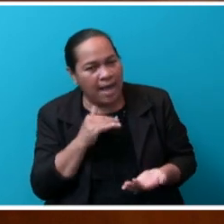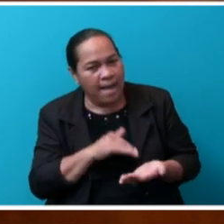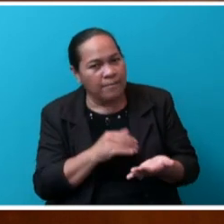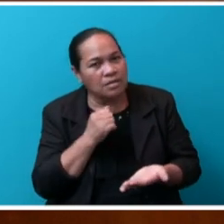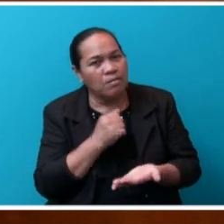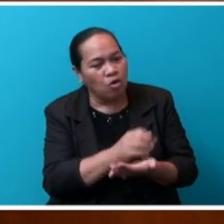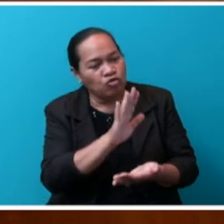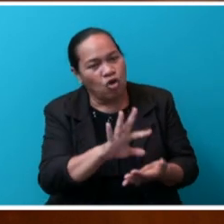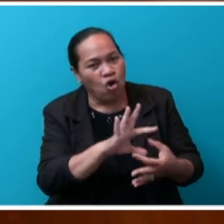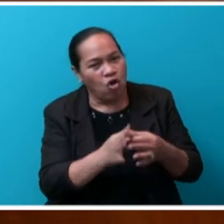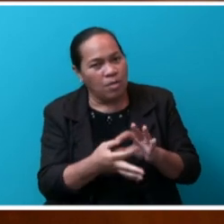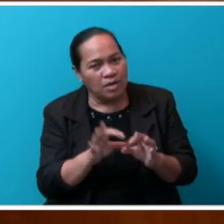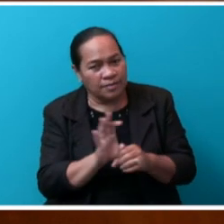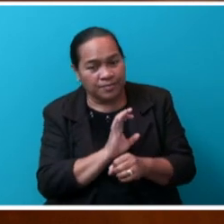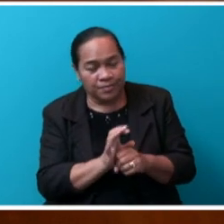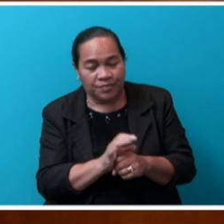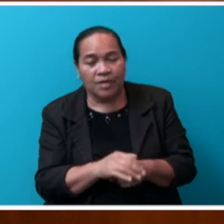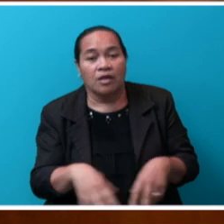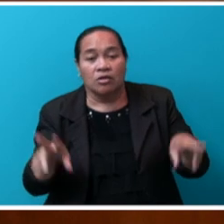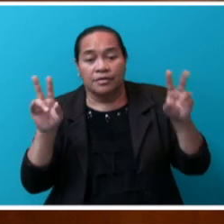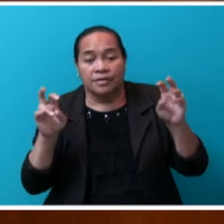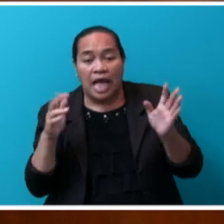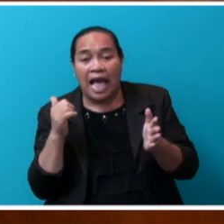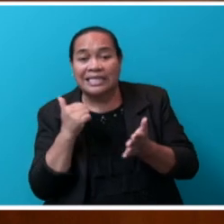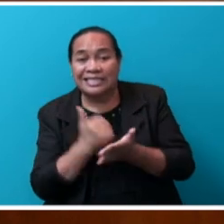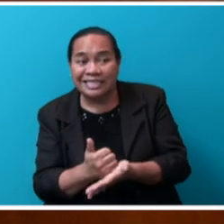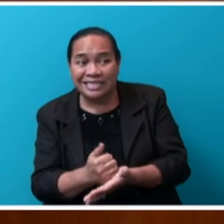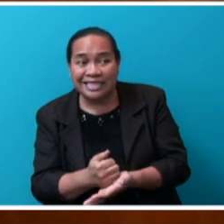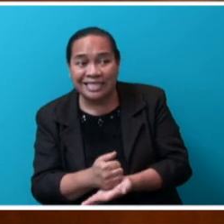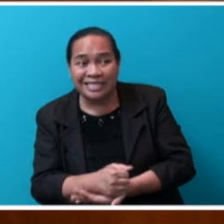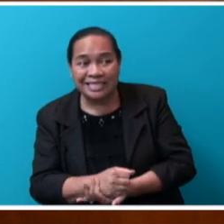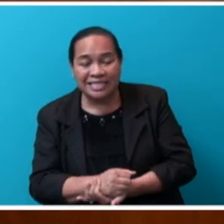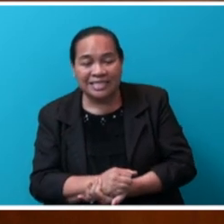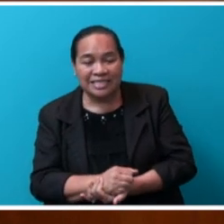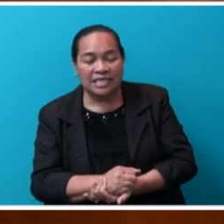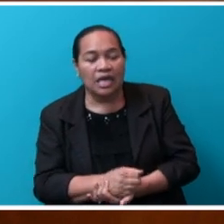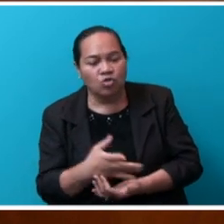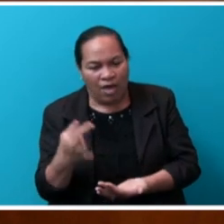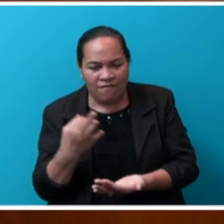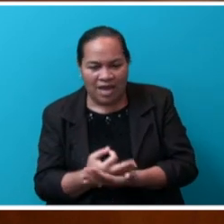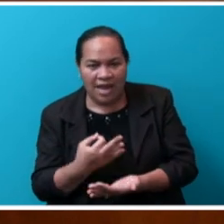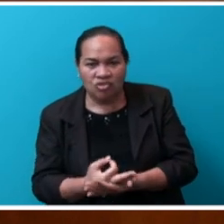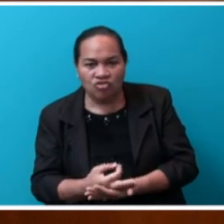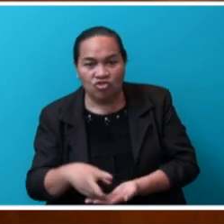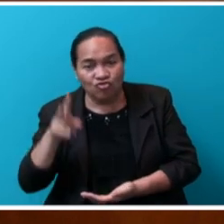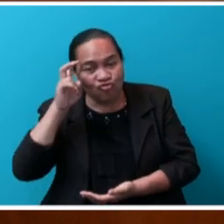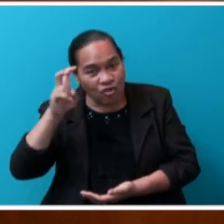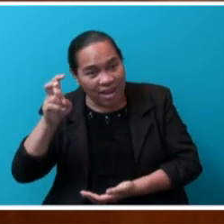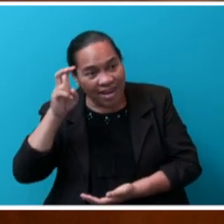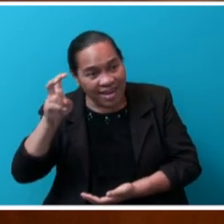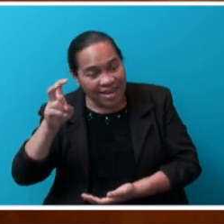The Speaker, sir, the assistance and guidance do not end with financing and training. A core